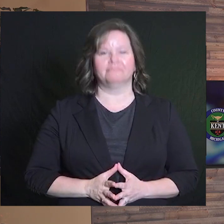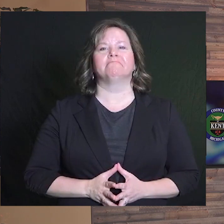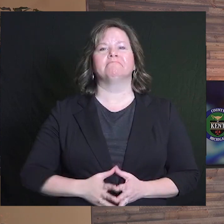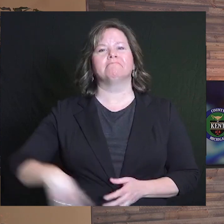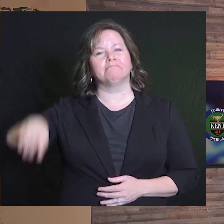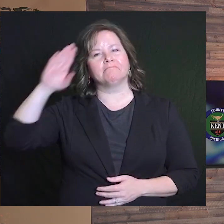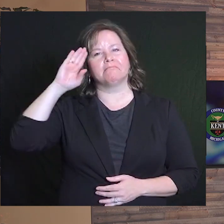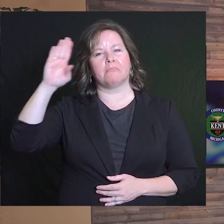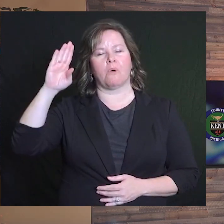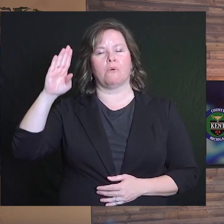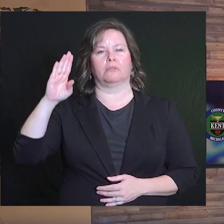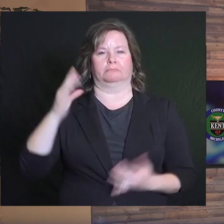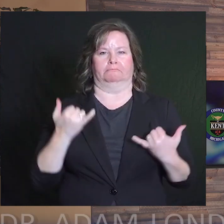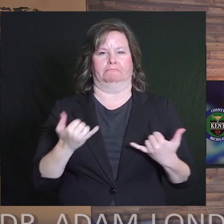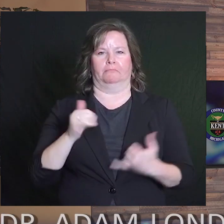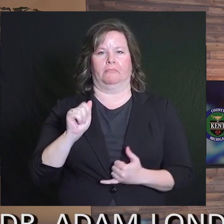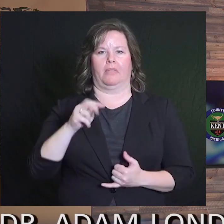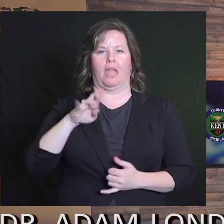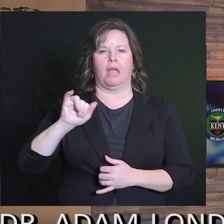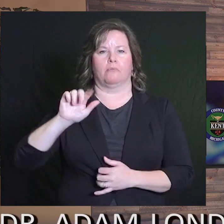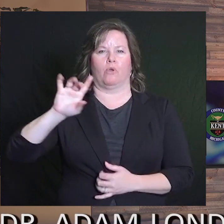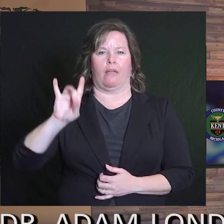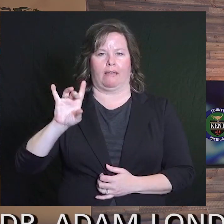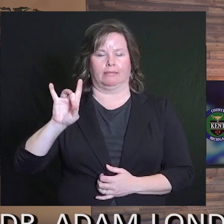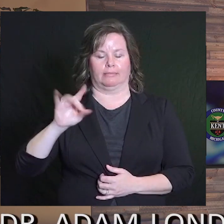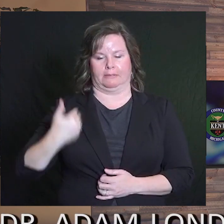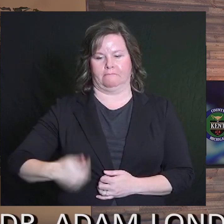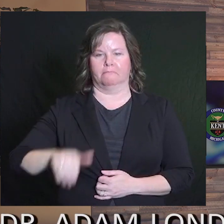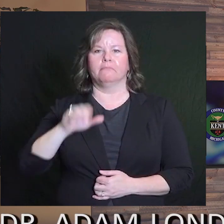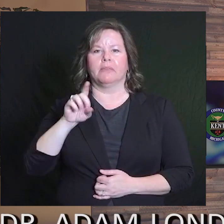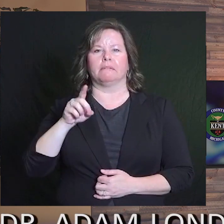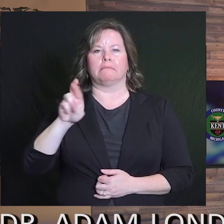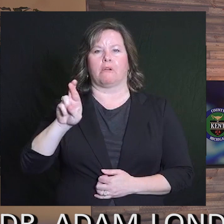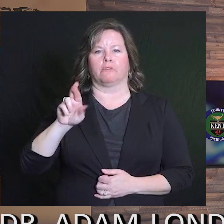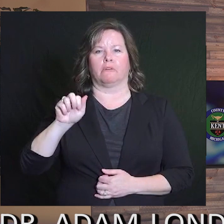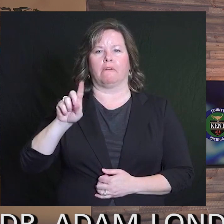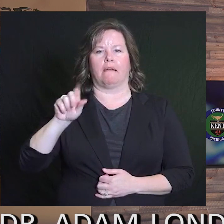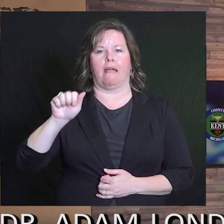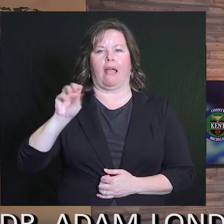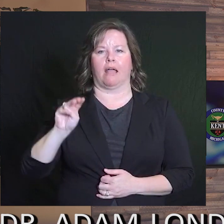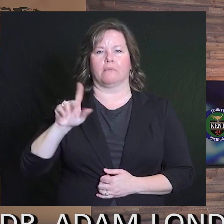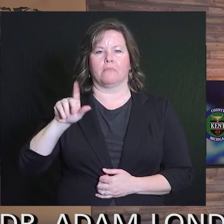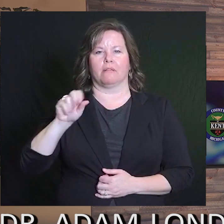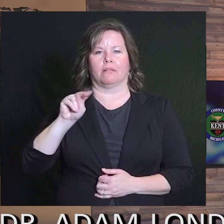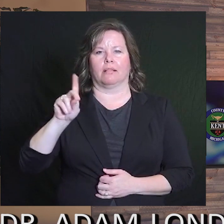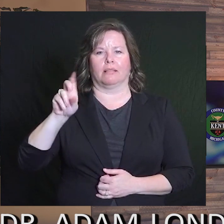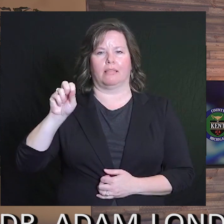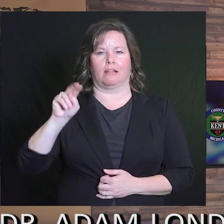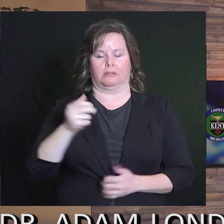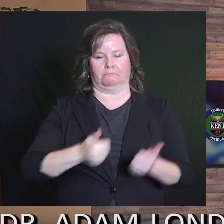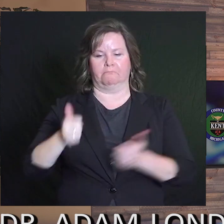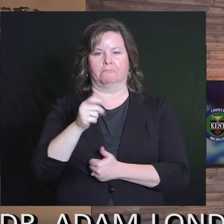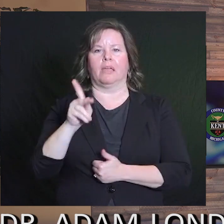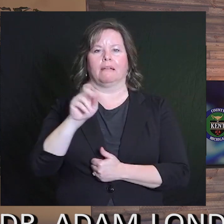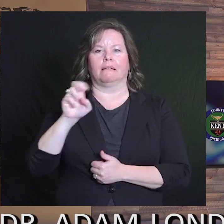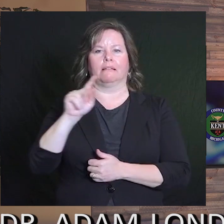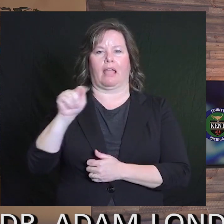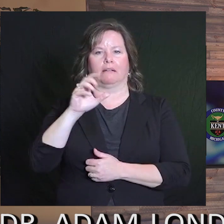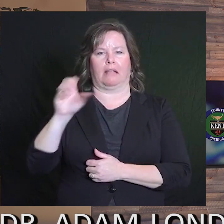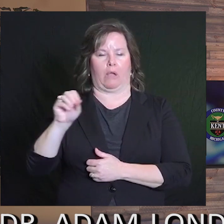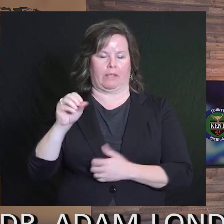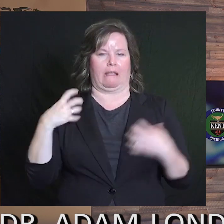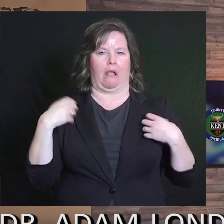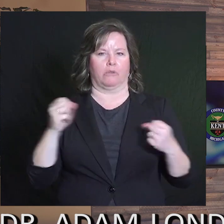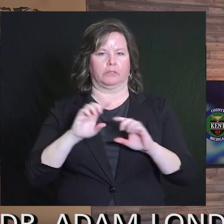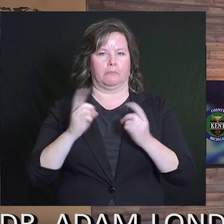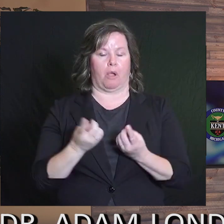Hello everyone, it's April 8th. I'm Dr. Adam London, Director of the Kent County Health Department, here to give you the daily COVID-19 update. Here in Kent